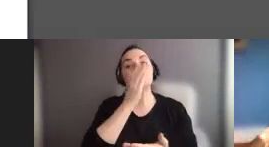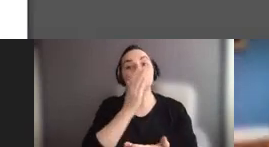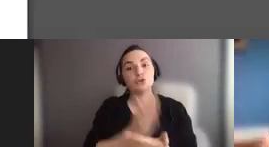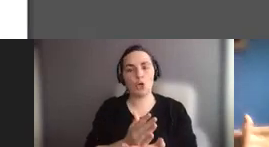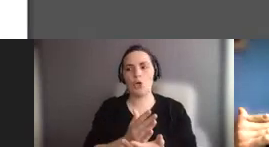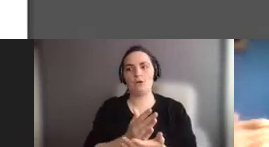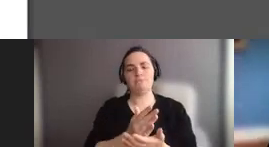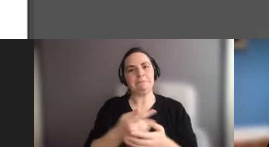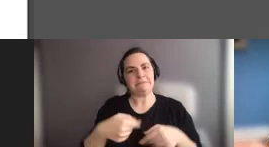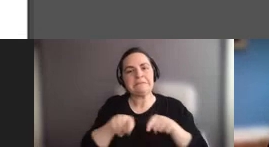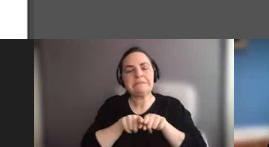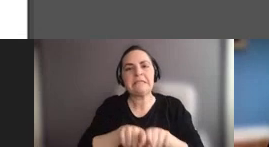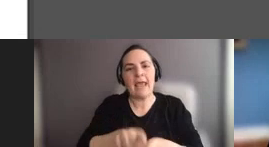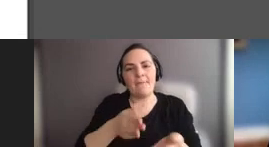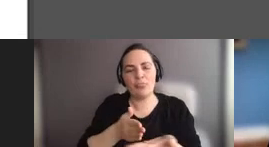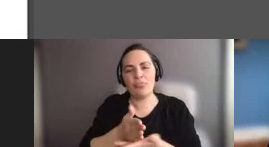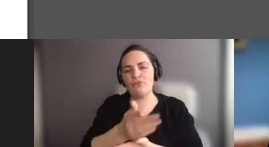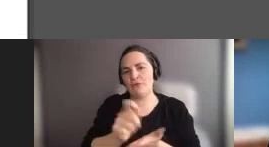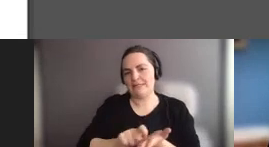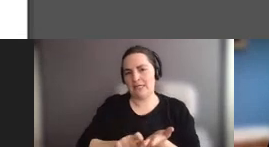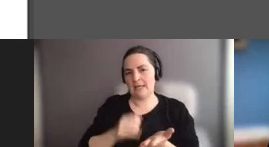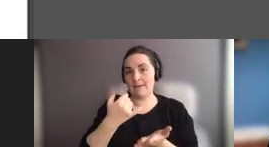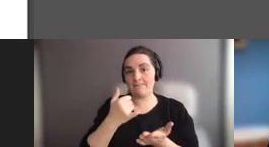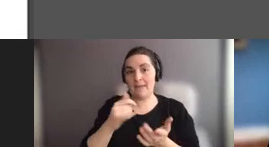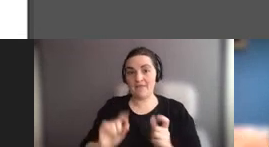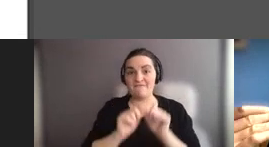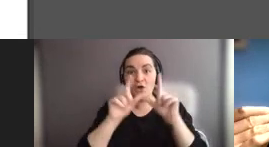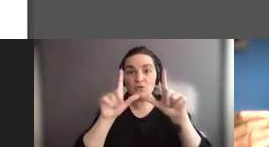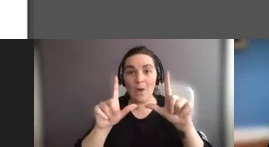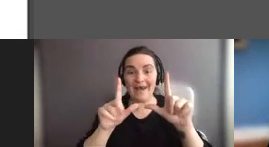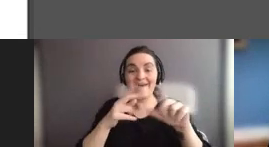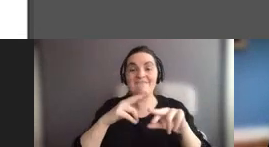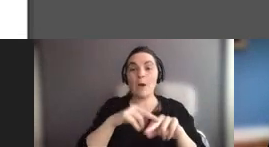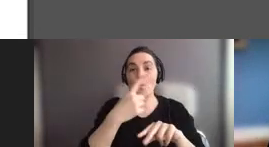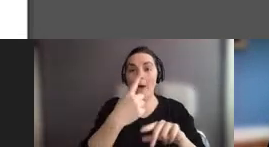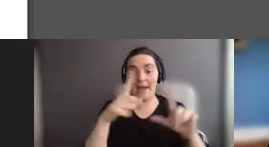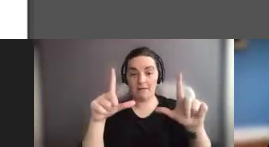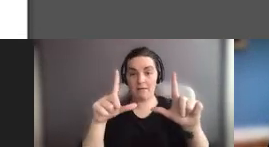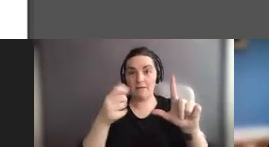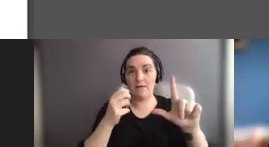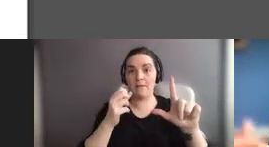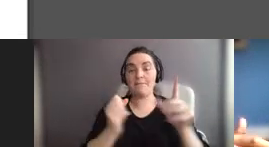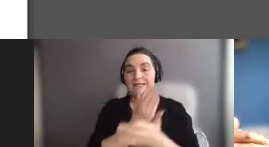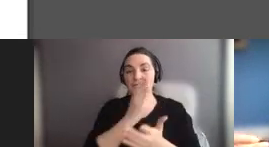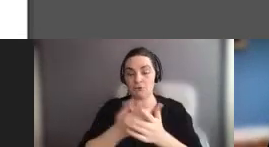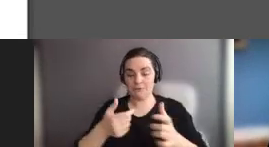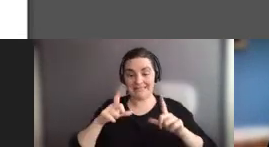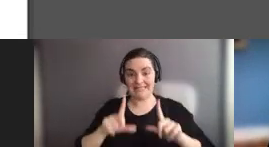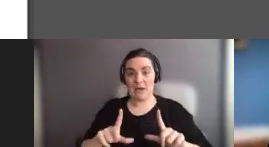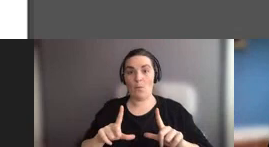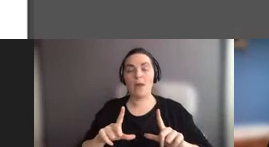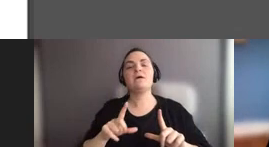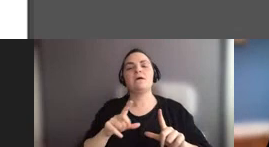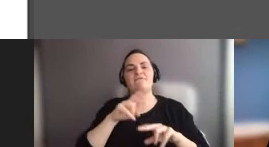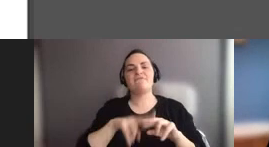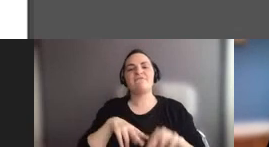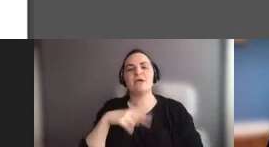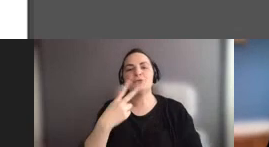first image figure 1, call the second image figure 2, and the third image figure